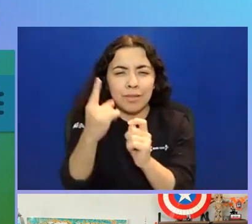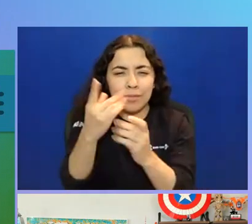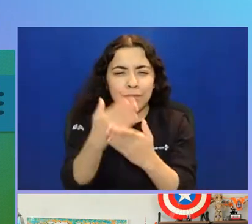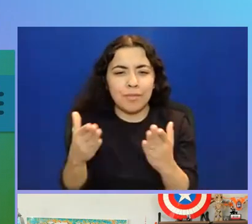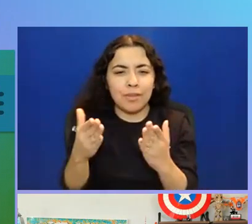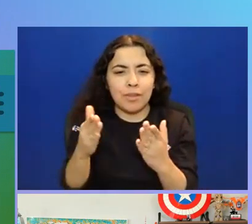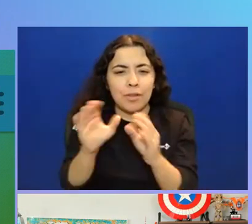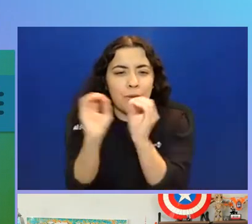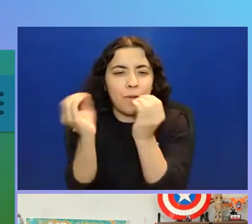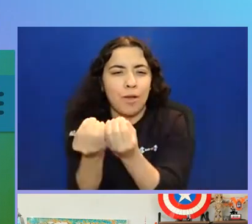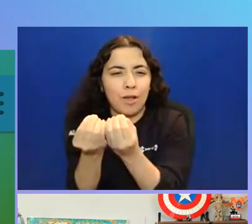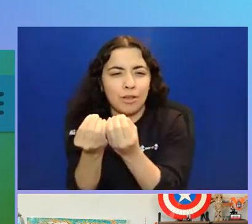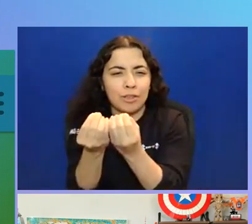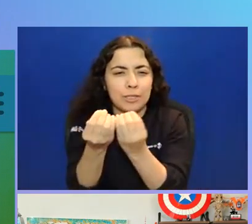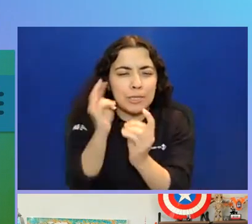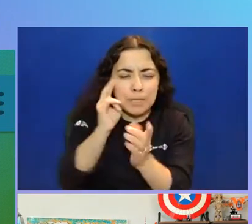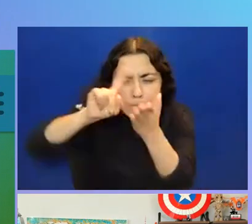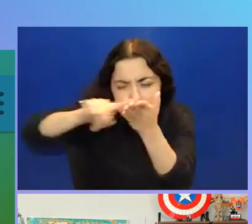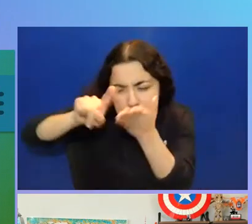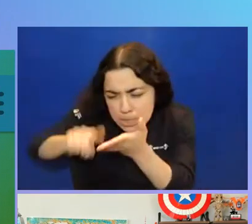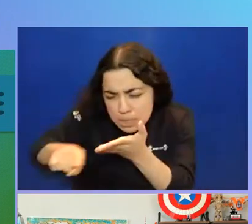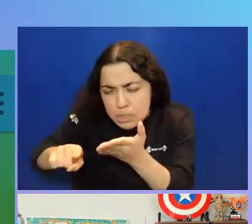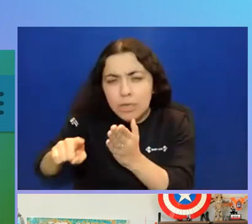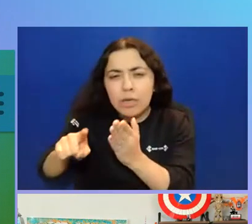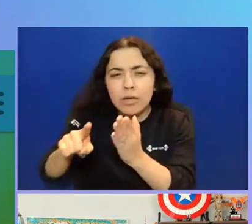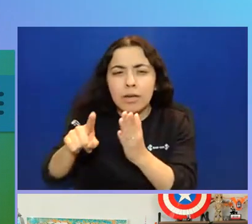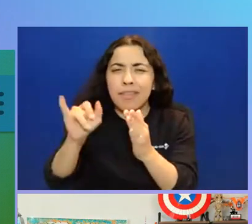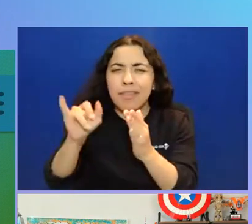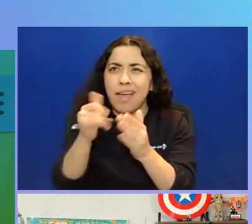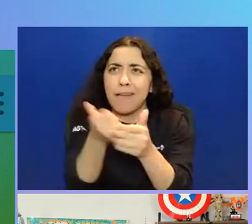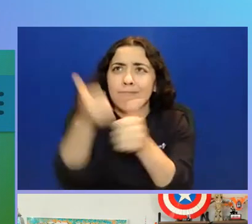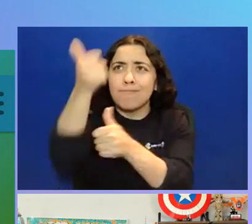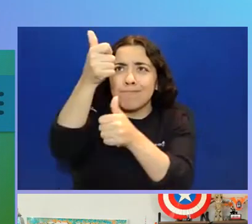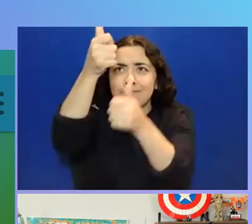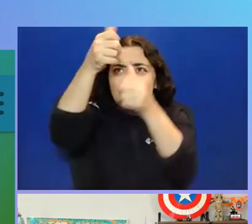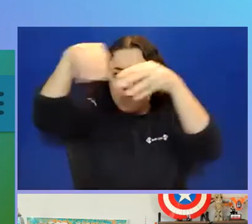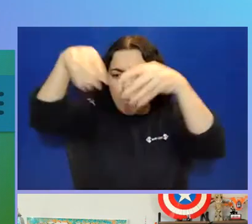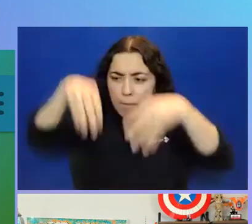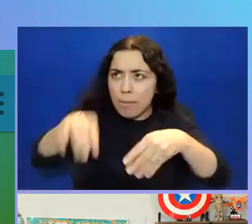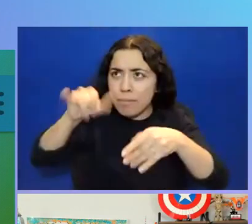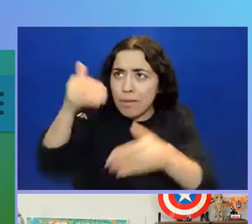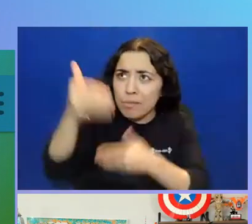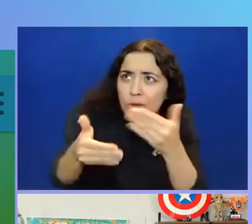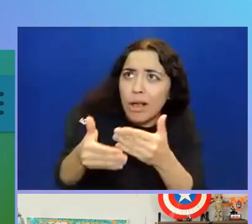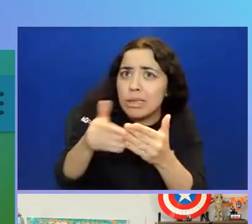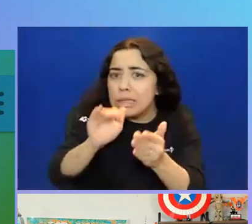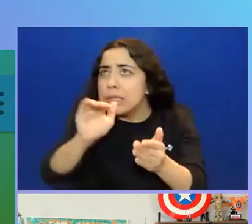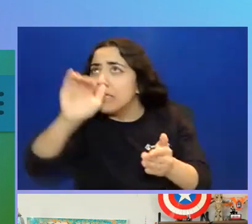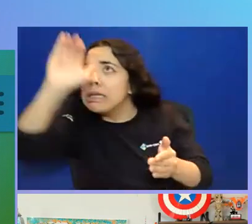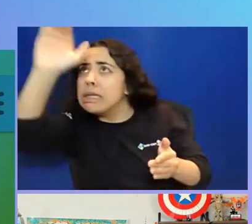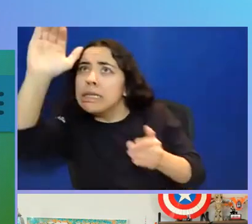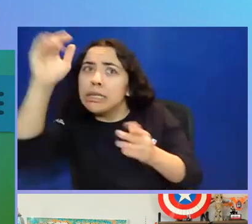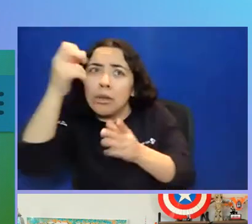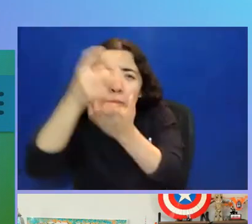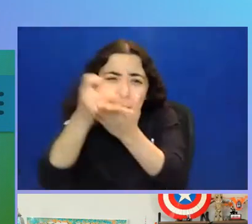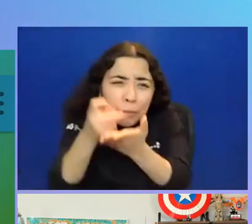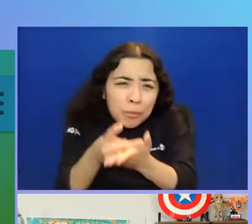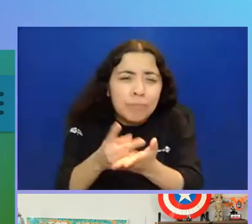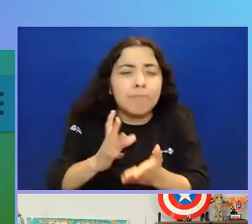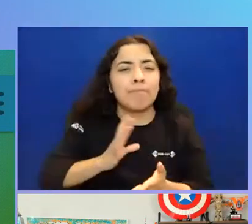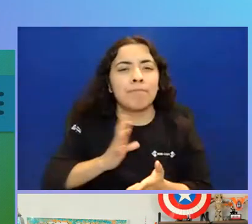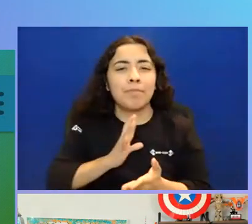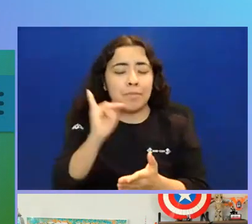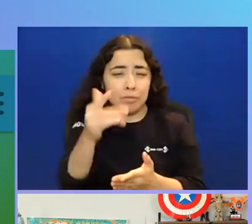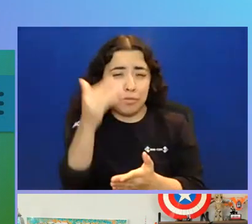You have a change management process. You have to get approvals a lot of times to do that. And if you're familiar